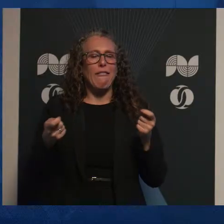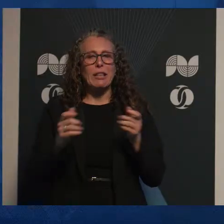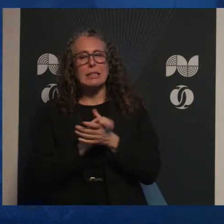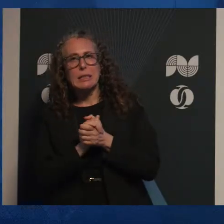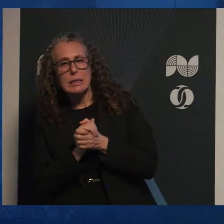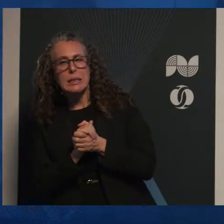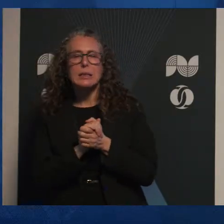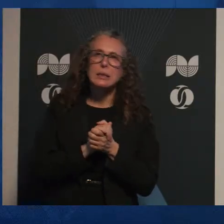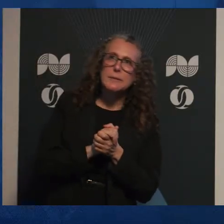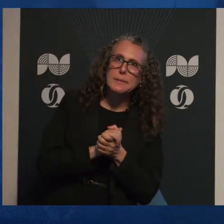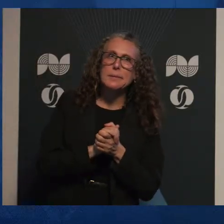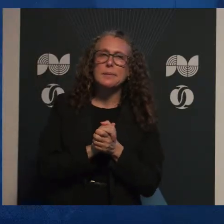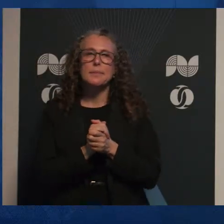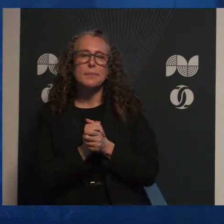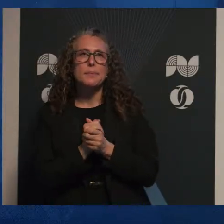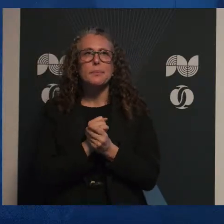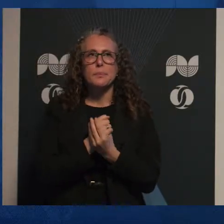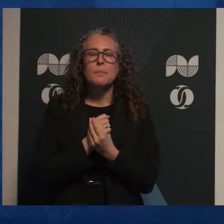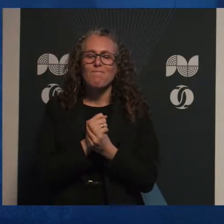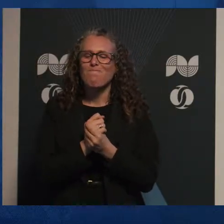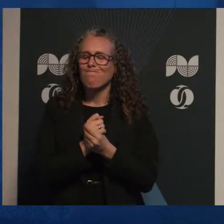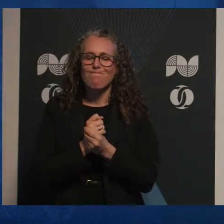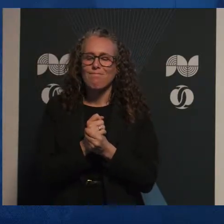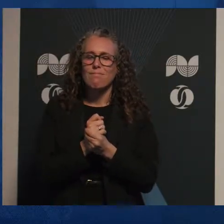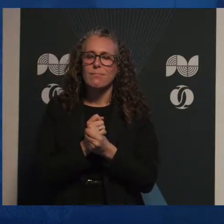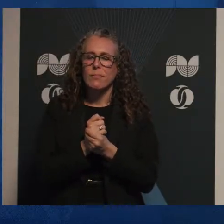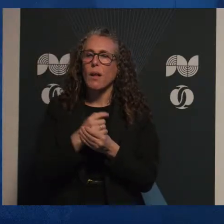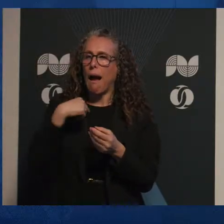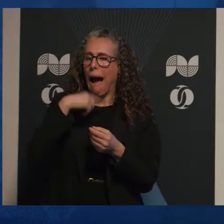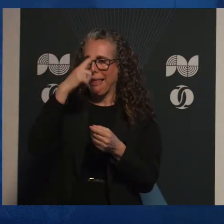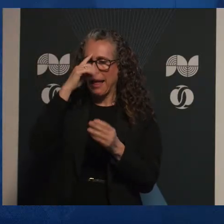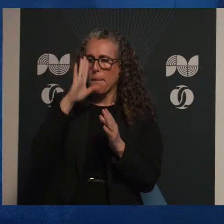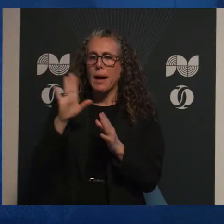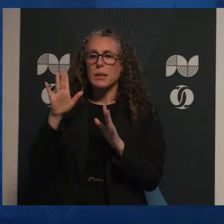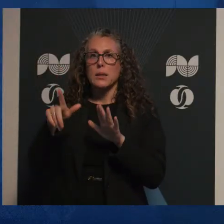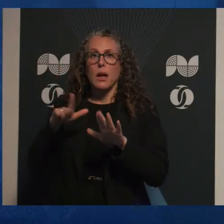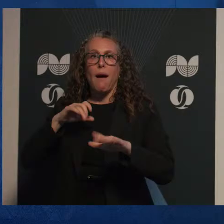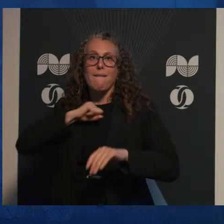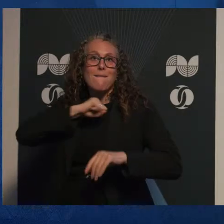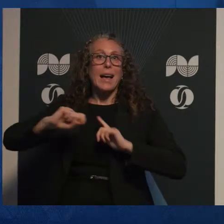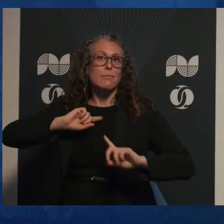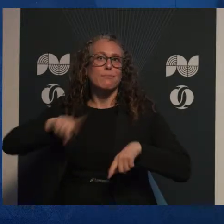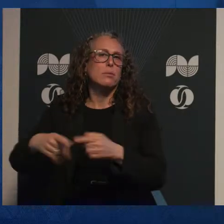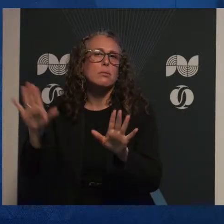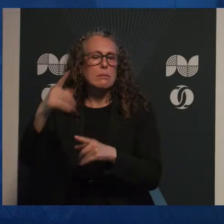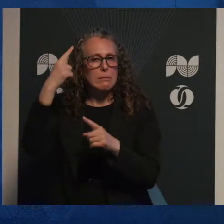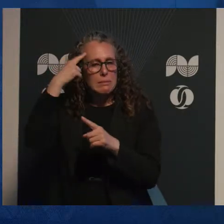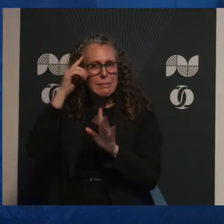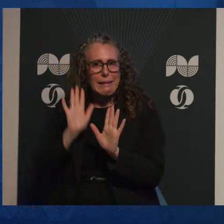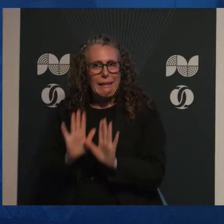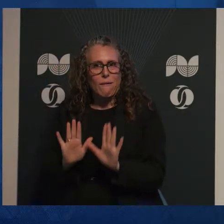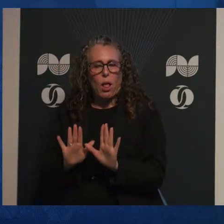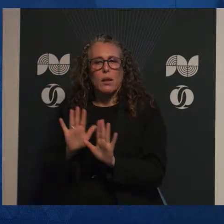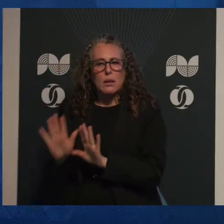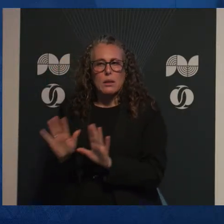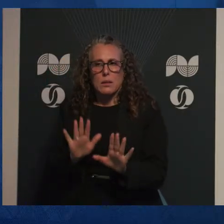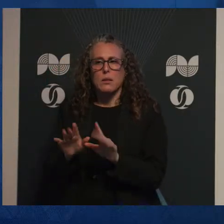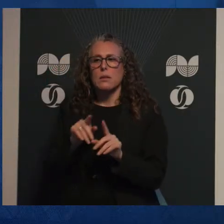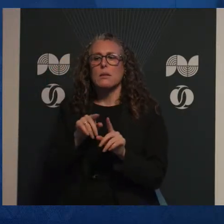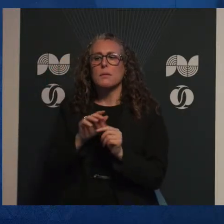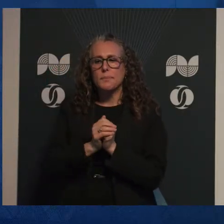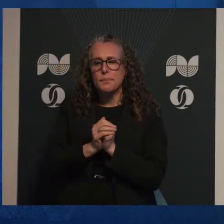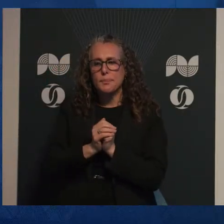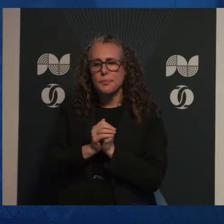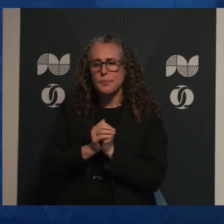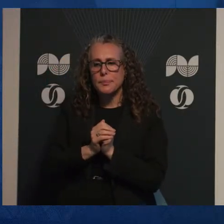concerns, I think there is a need for a great deal of caution, and government interventions need to be targeted.